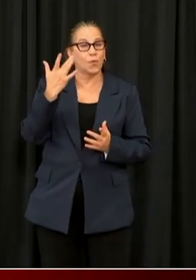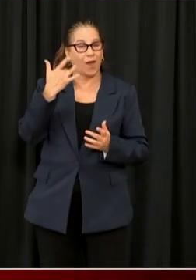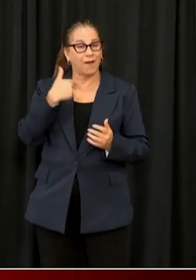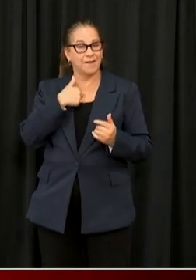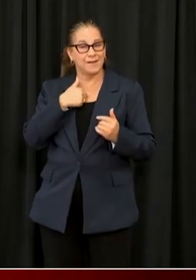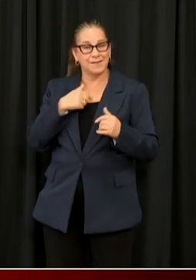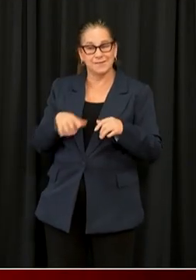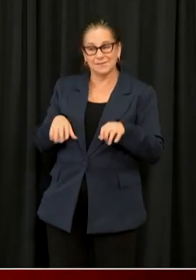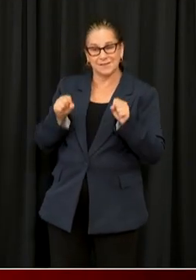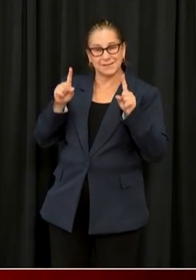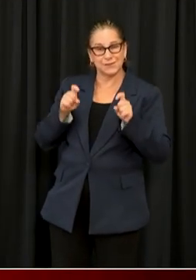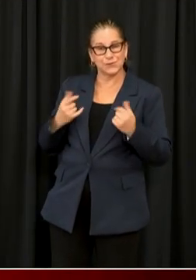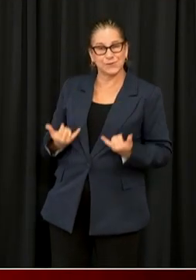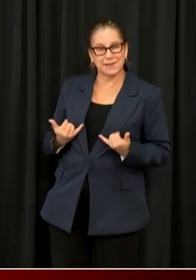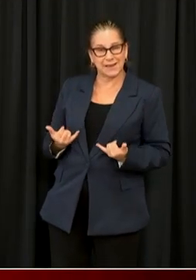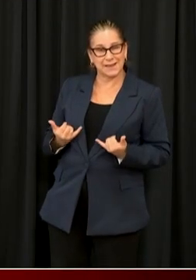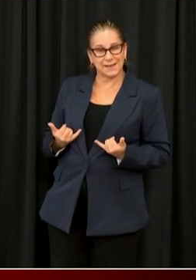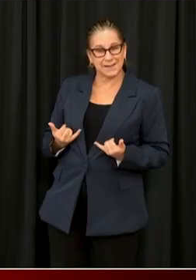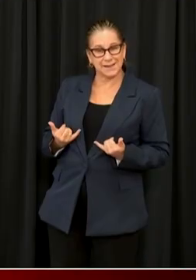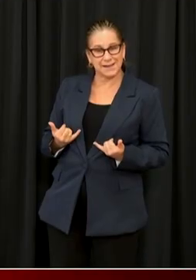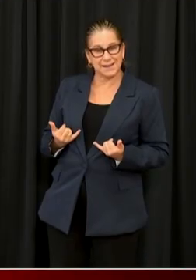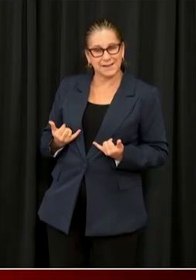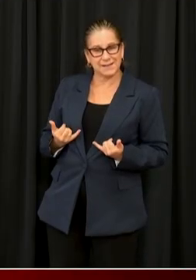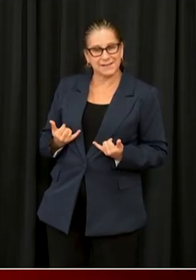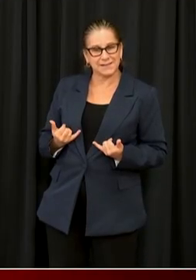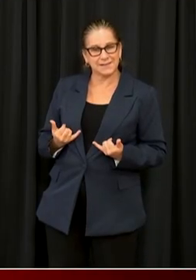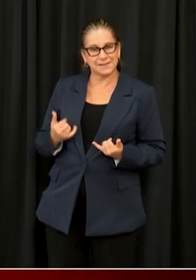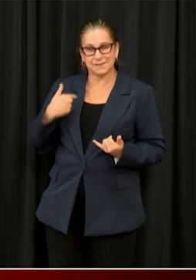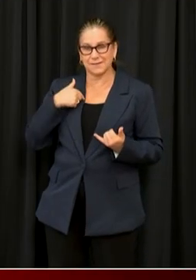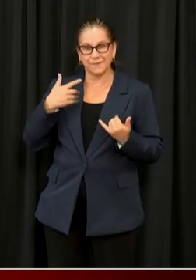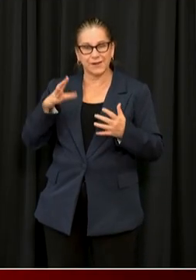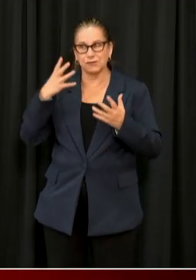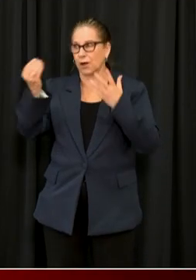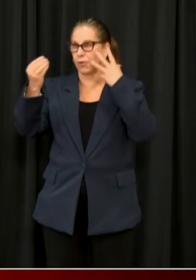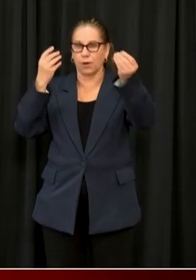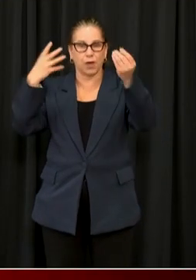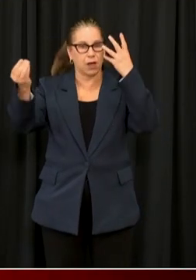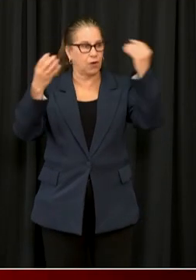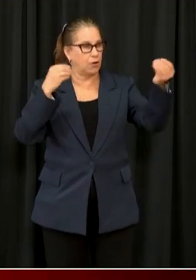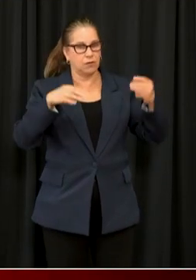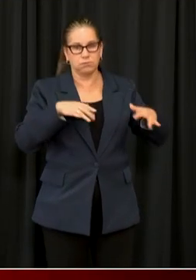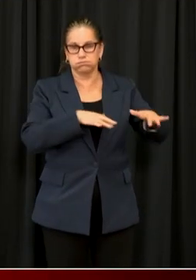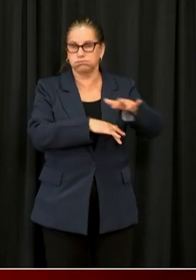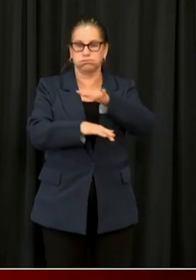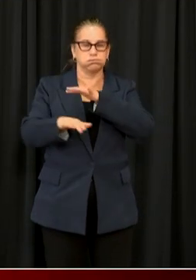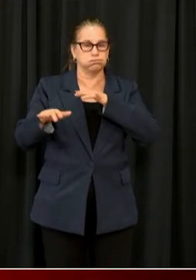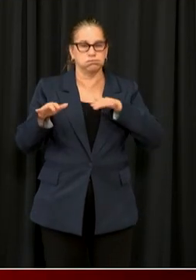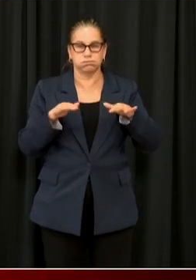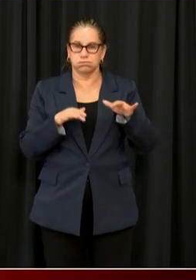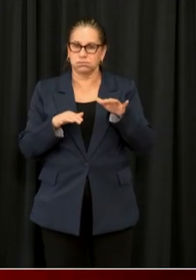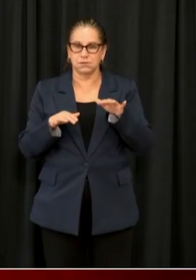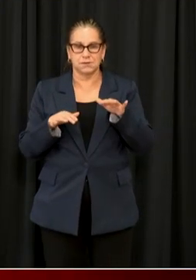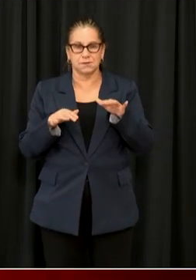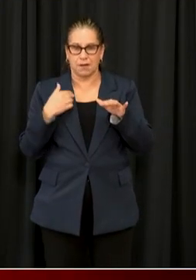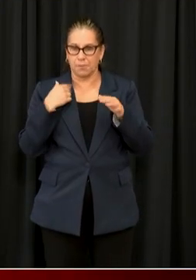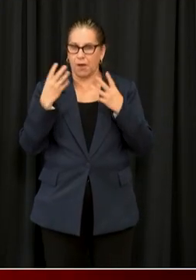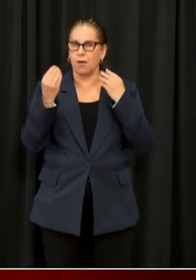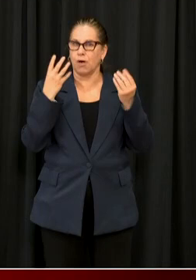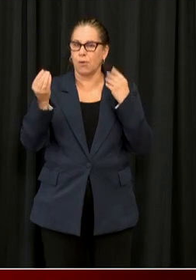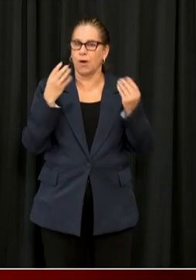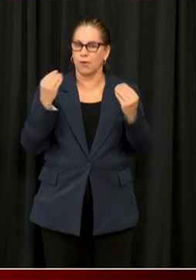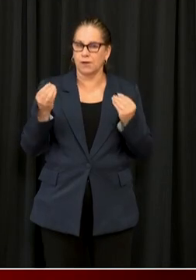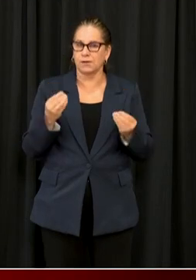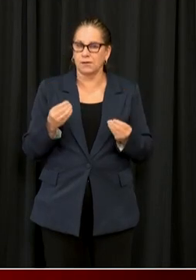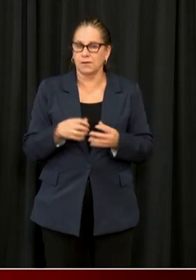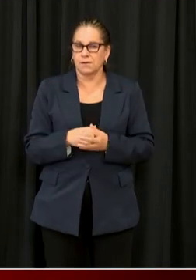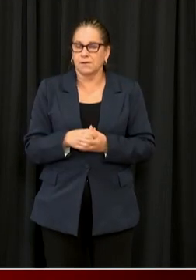because I have been out and about probably more than I have been, and I expected to be out and